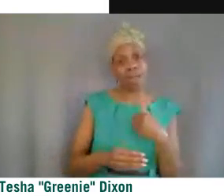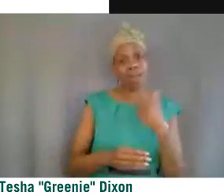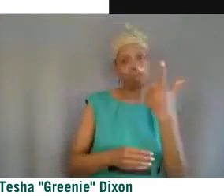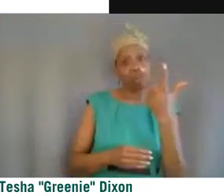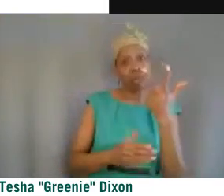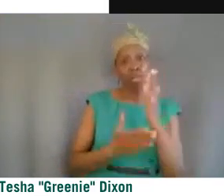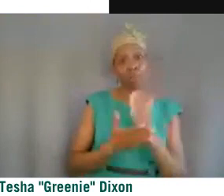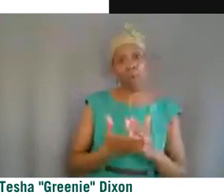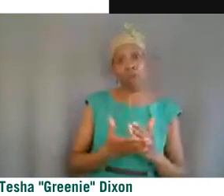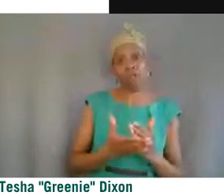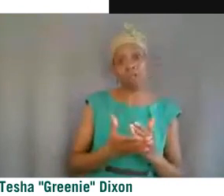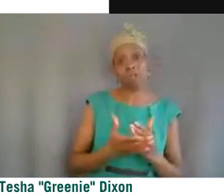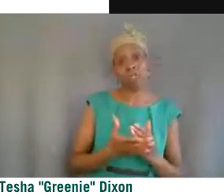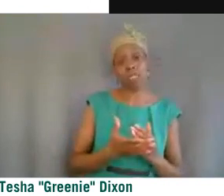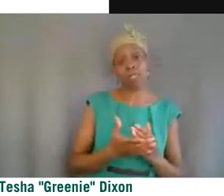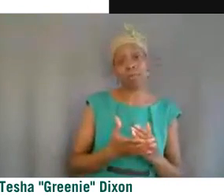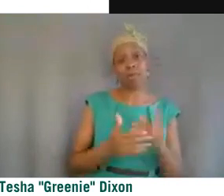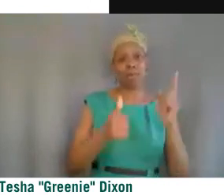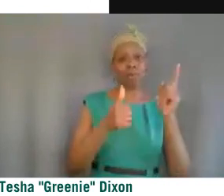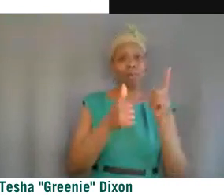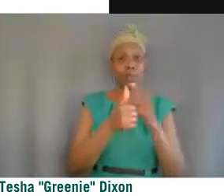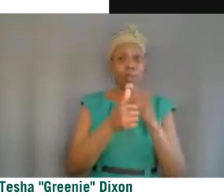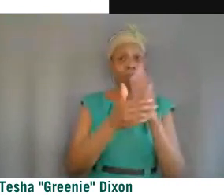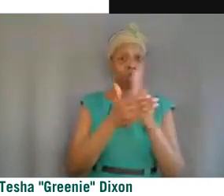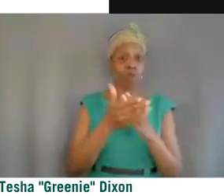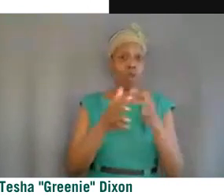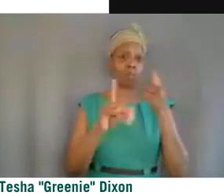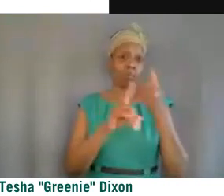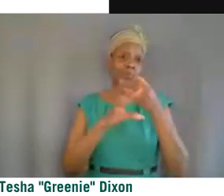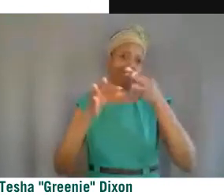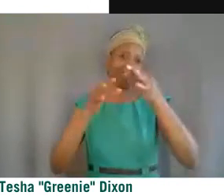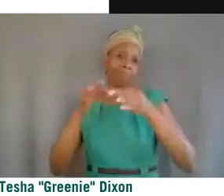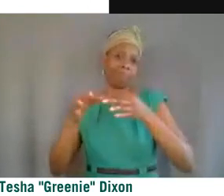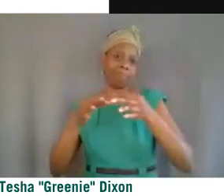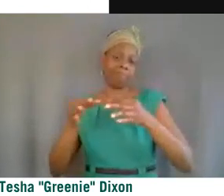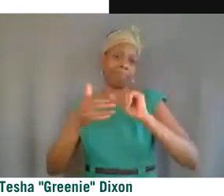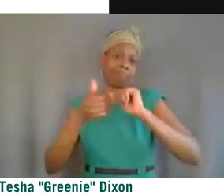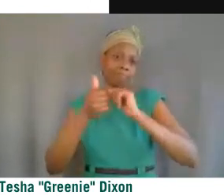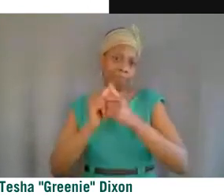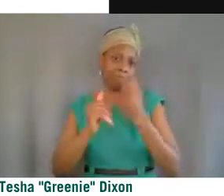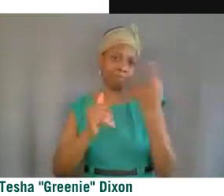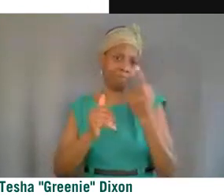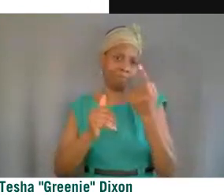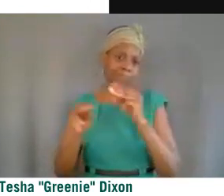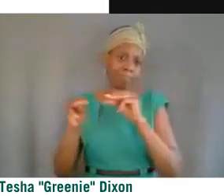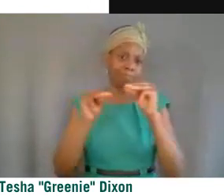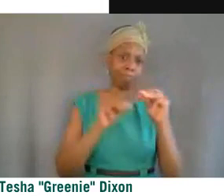parts. There's a first part that describes how somebody moves.